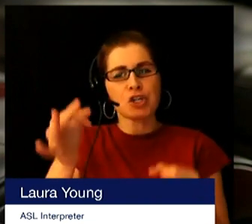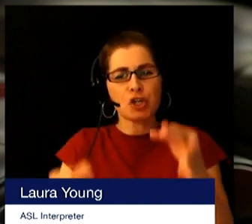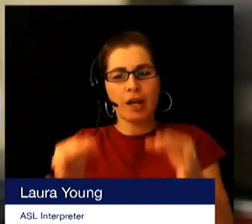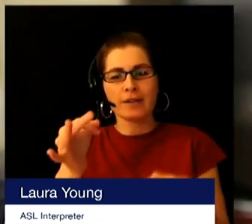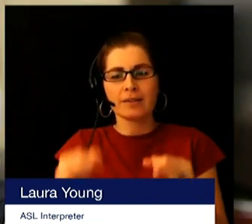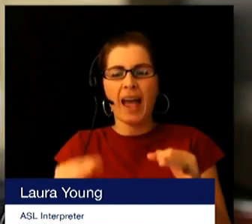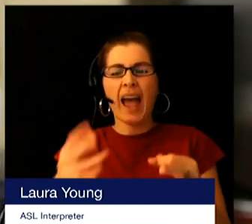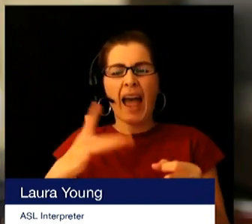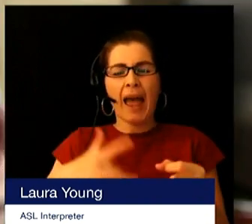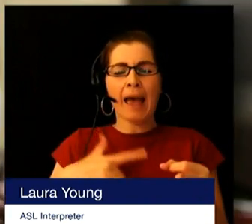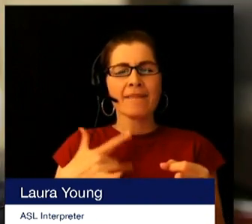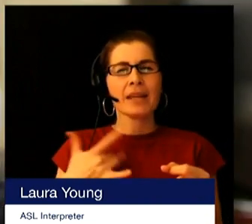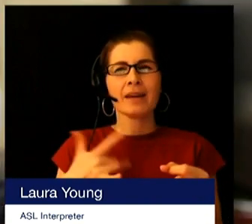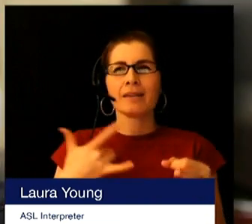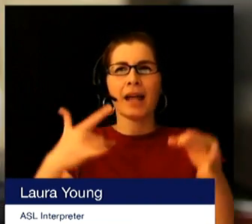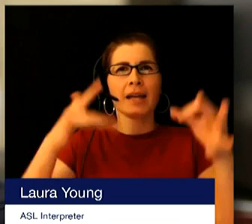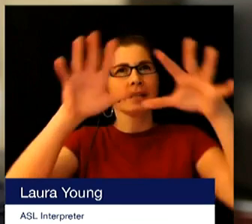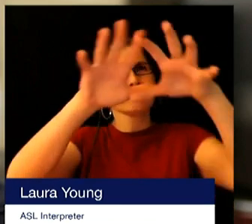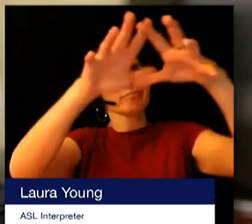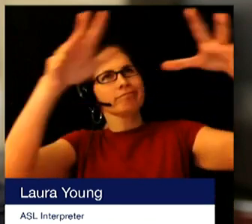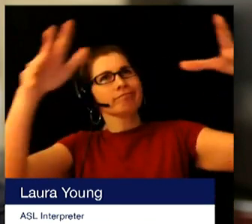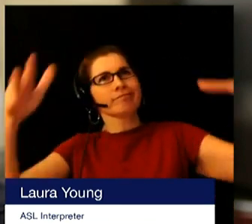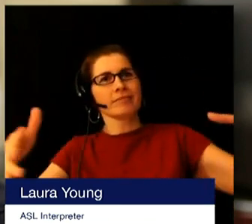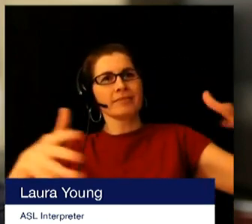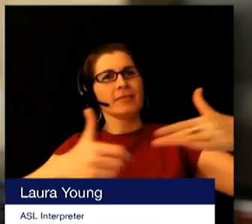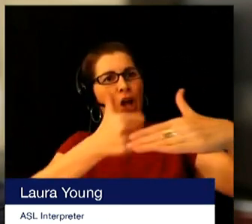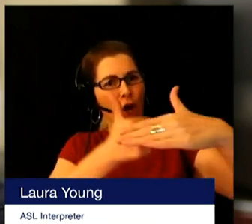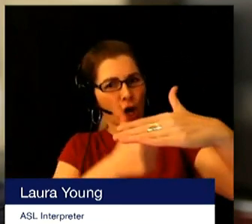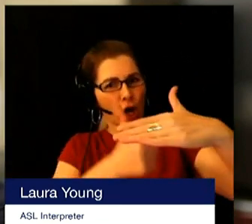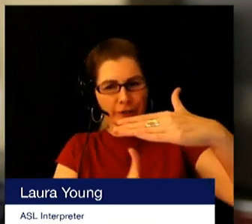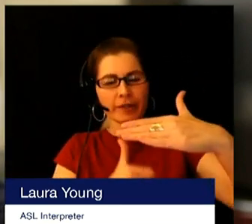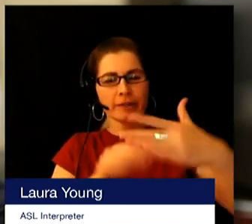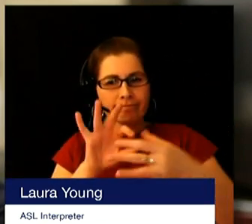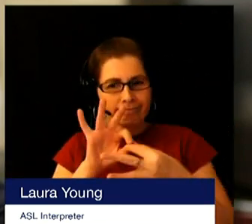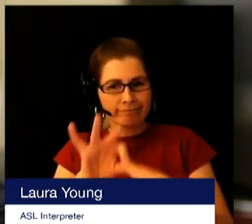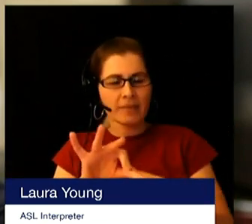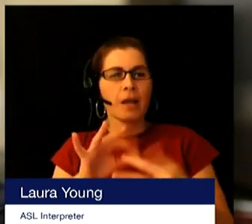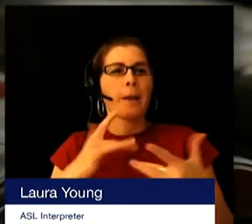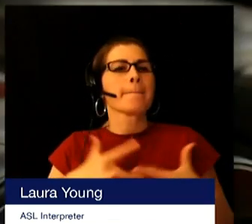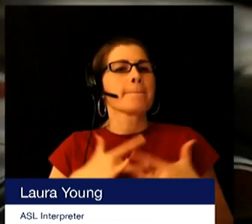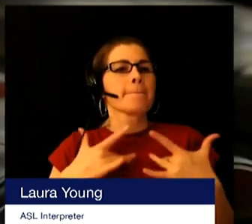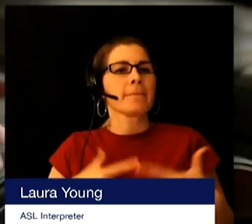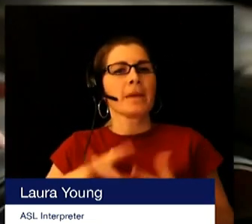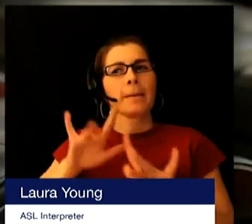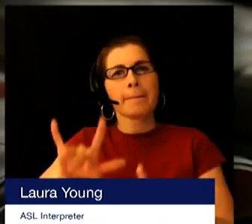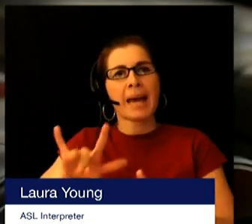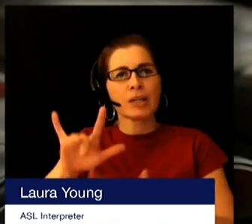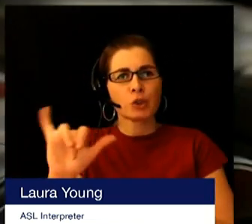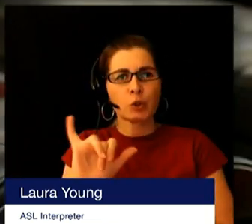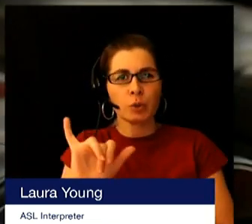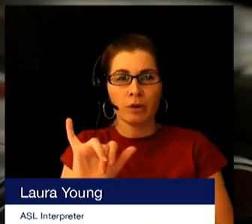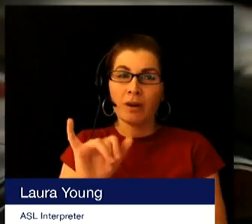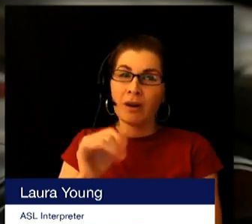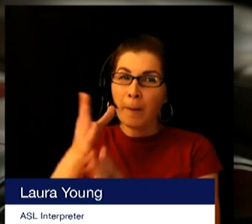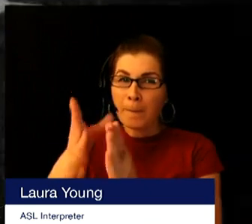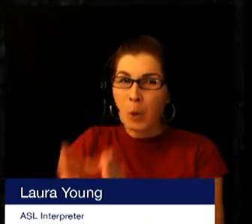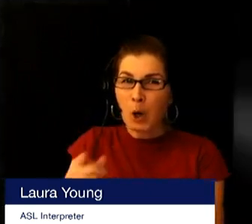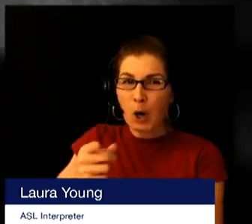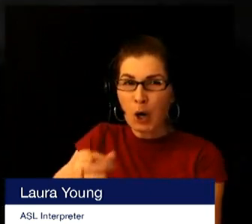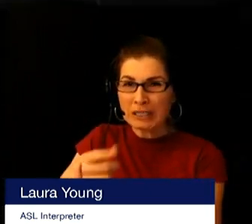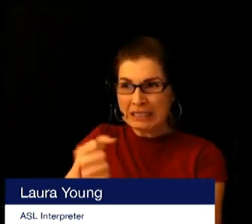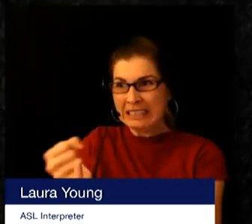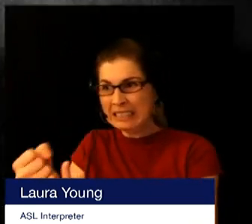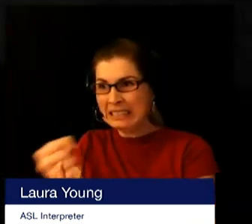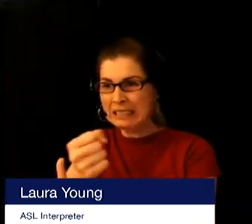is part of that. You know, we need to understand a person's history, the potential that the person has